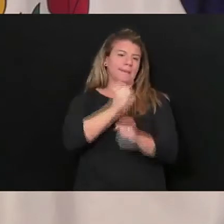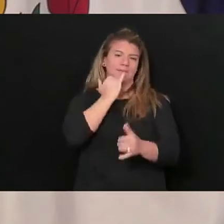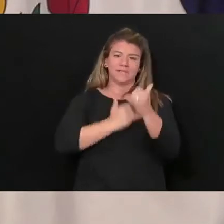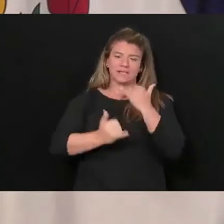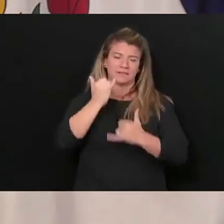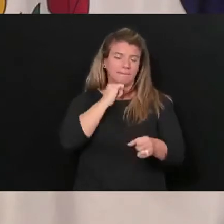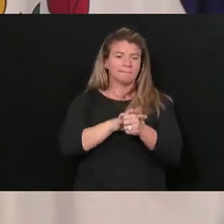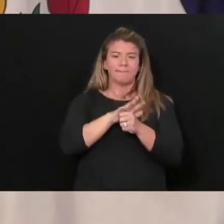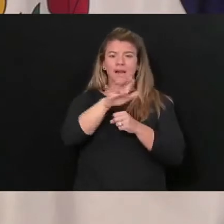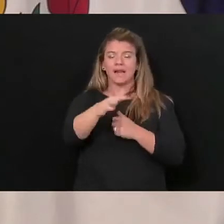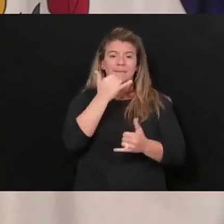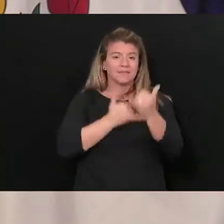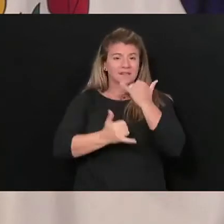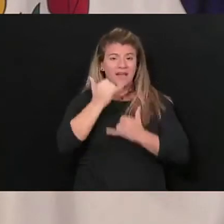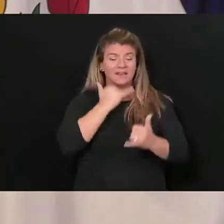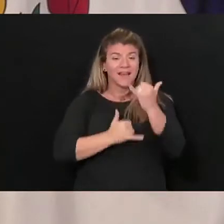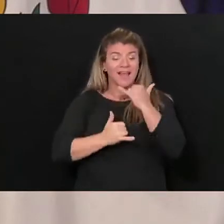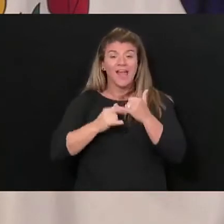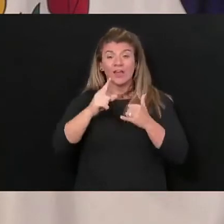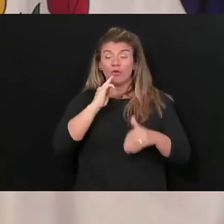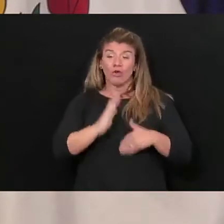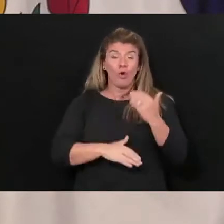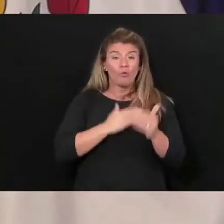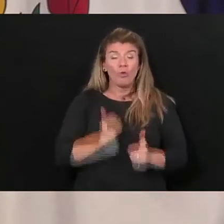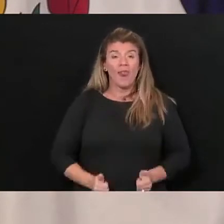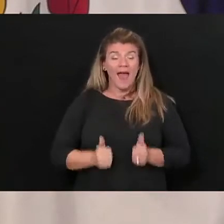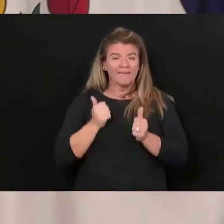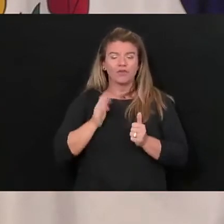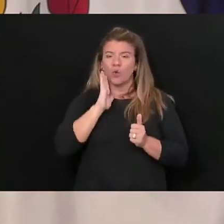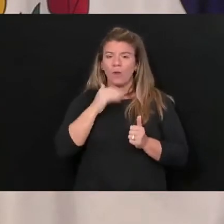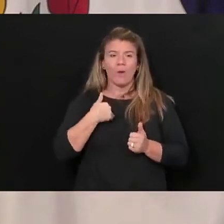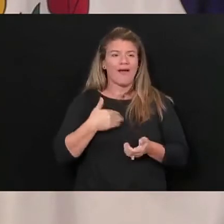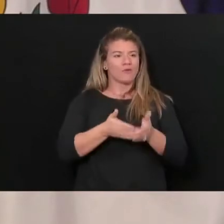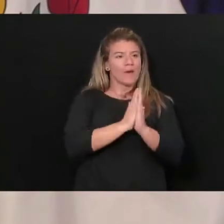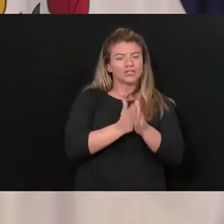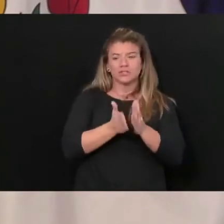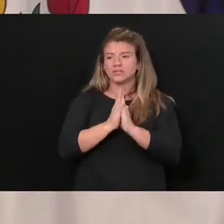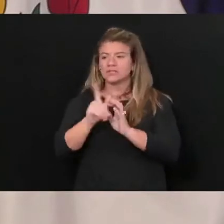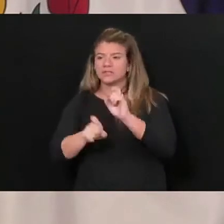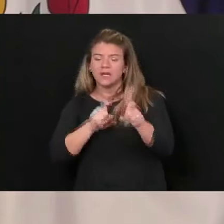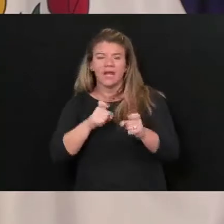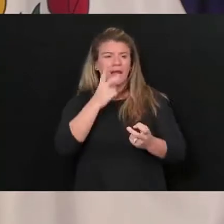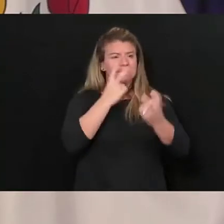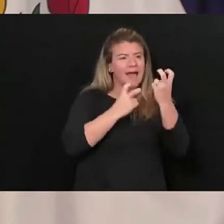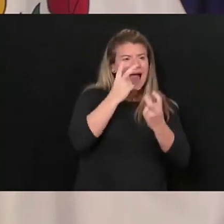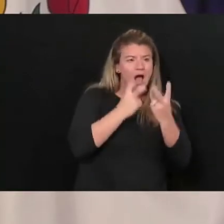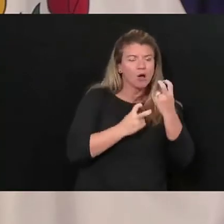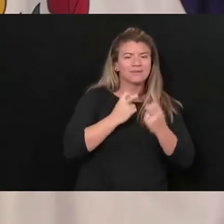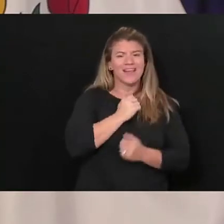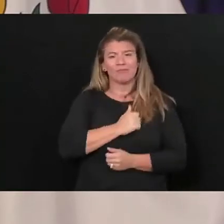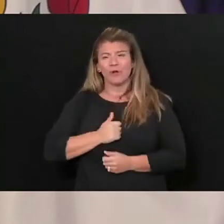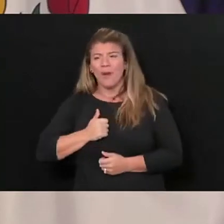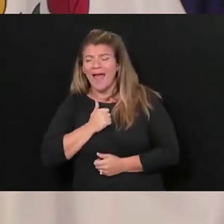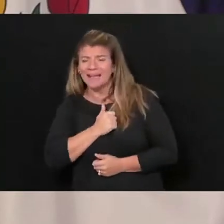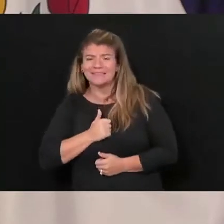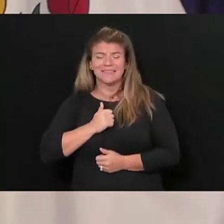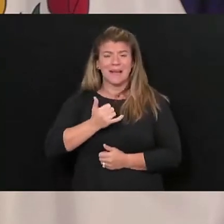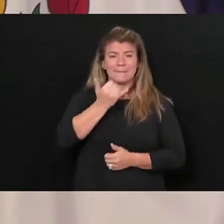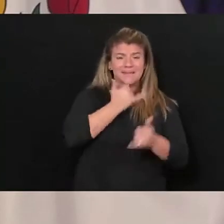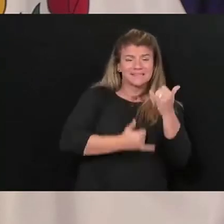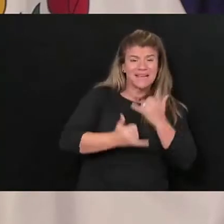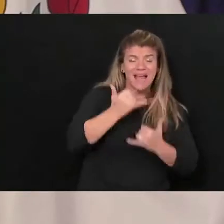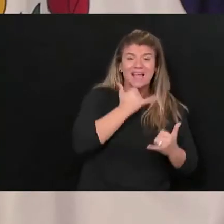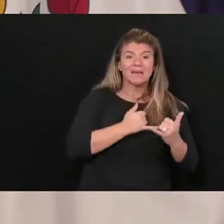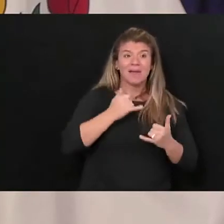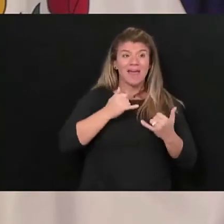And we have a lot of regrets as we go forward, and a lot of questions and doubts and everything else. But as we do that,